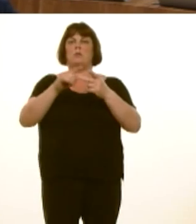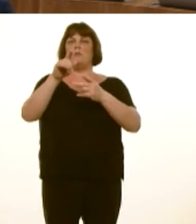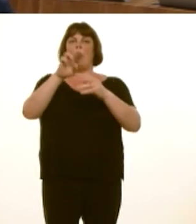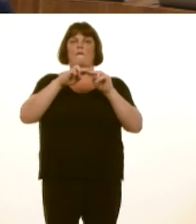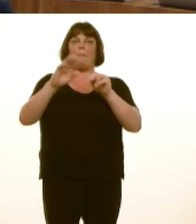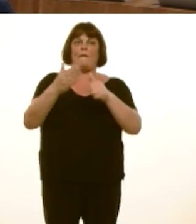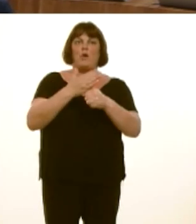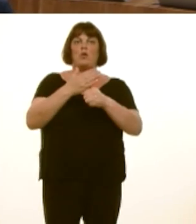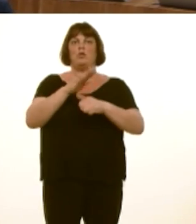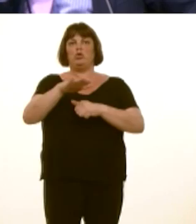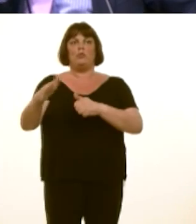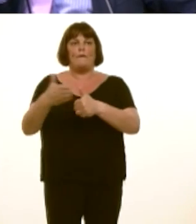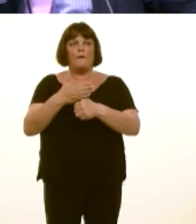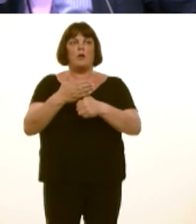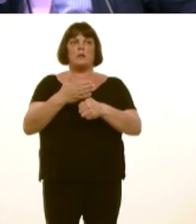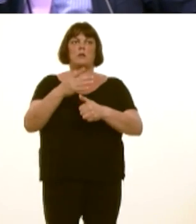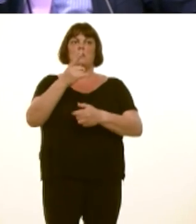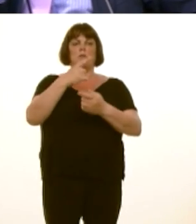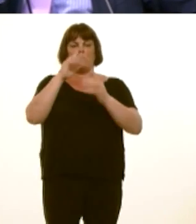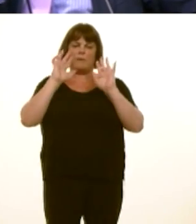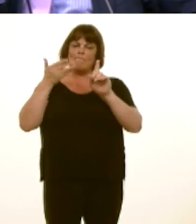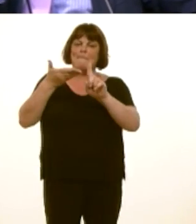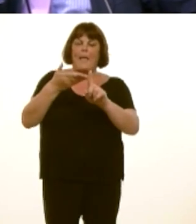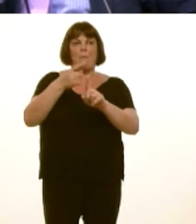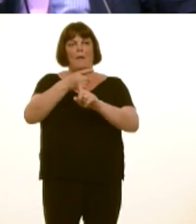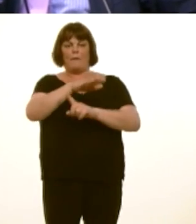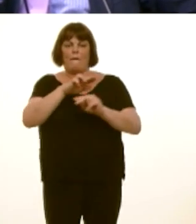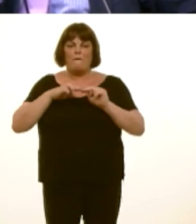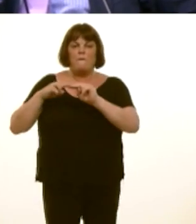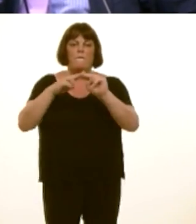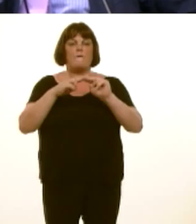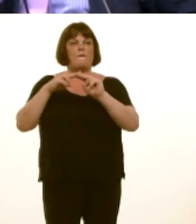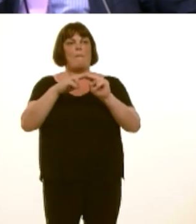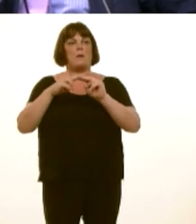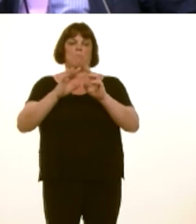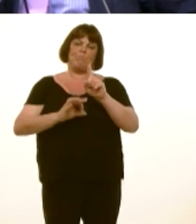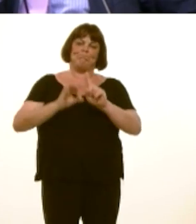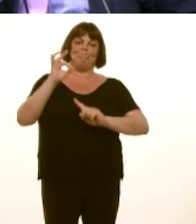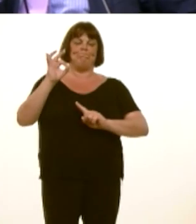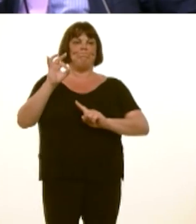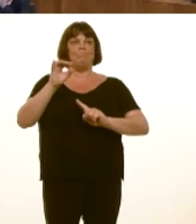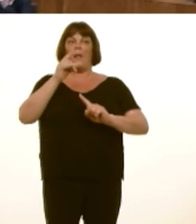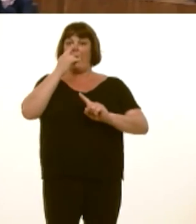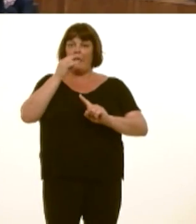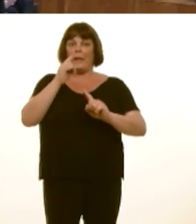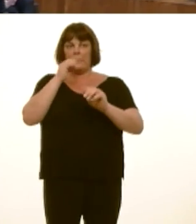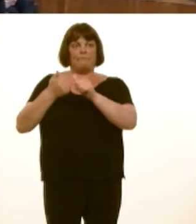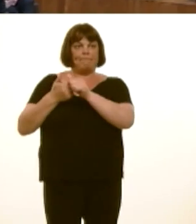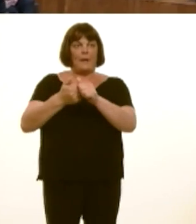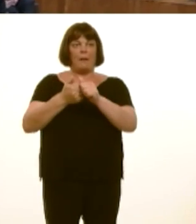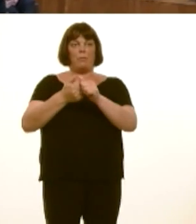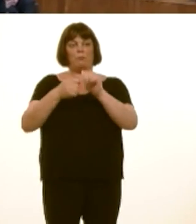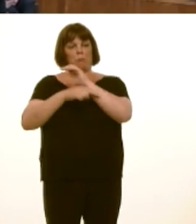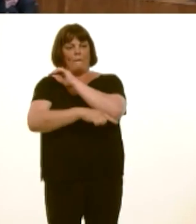achieve better employment, health and education outcomes is a central part of tackling poverty.